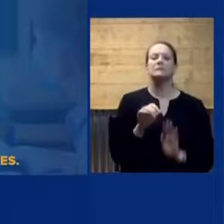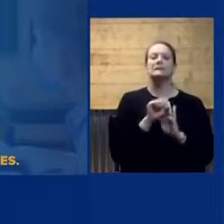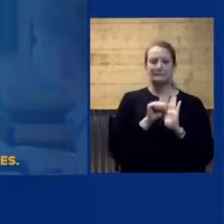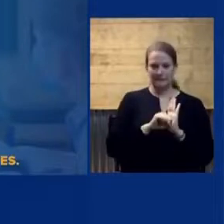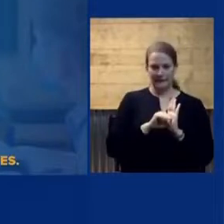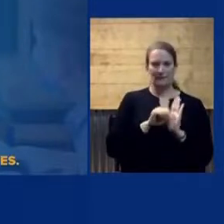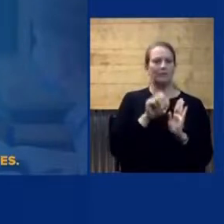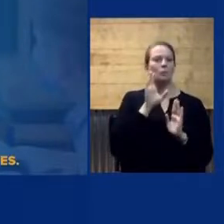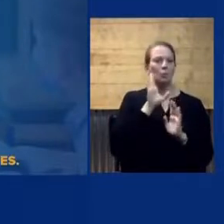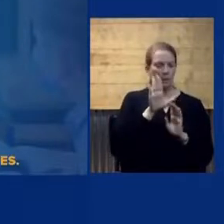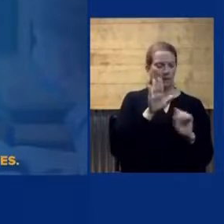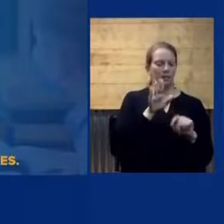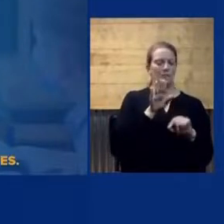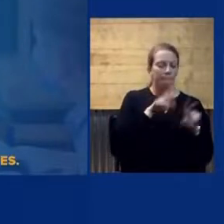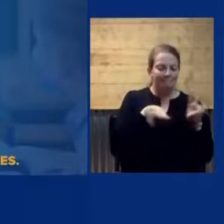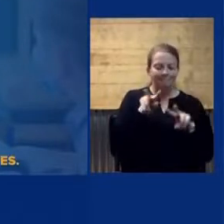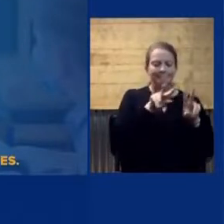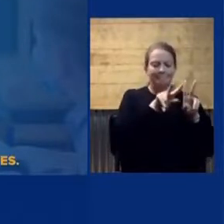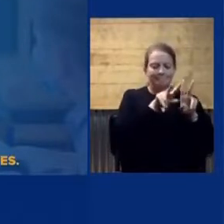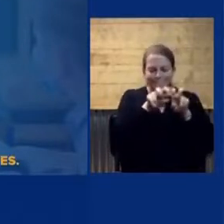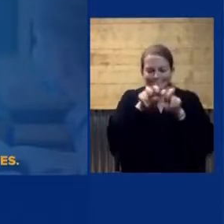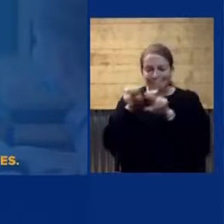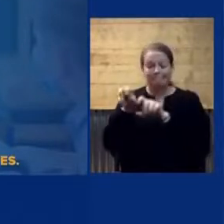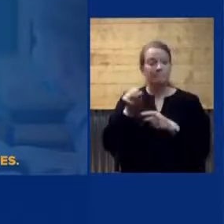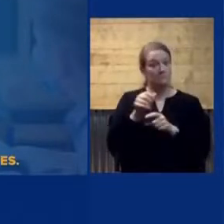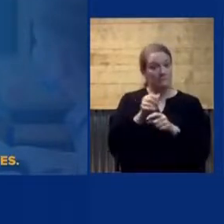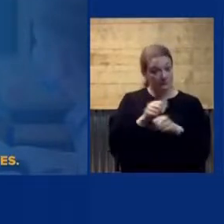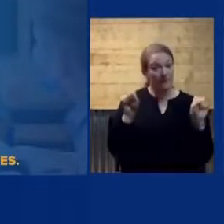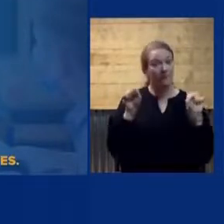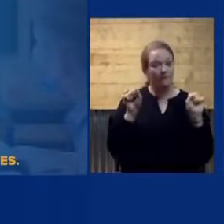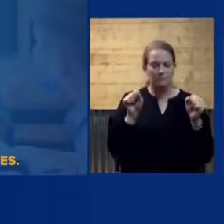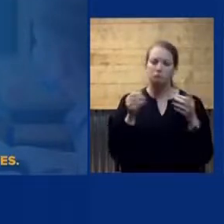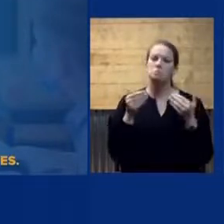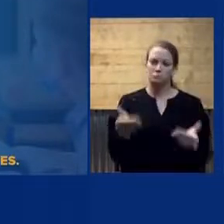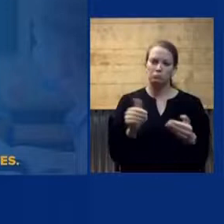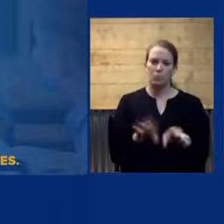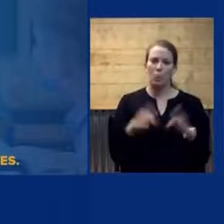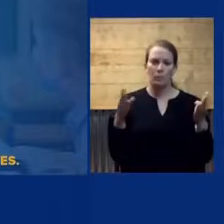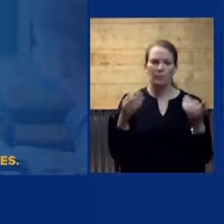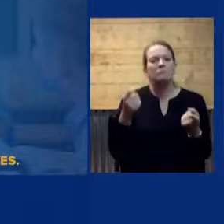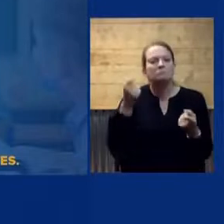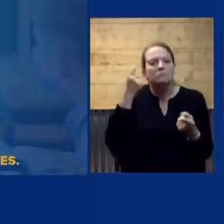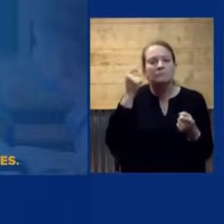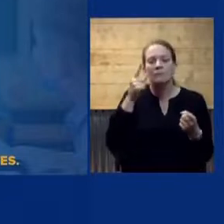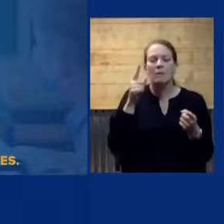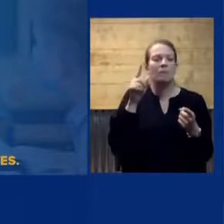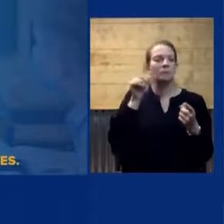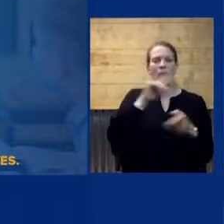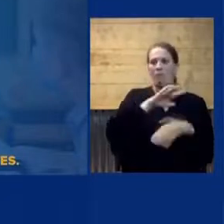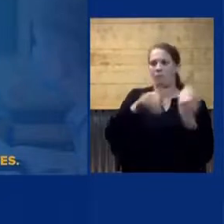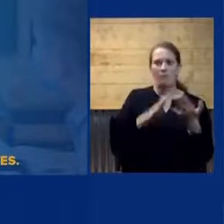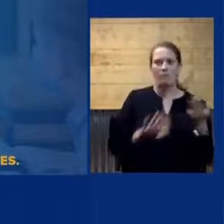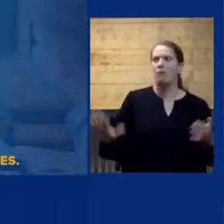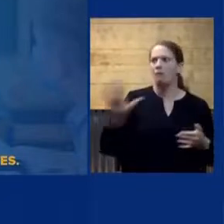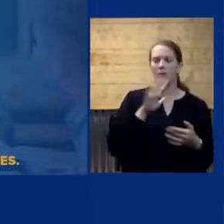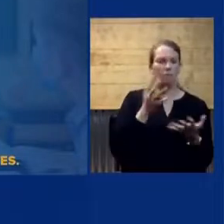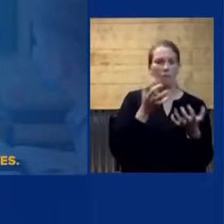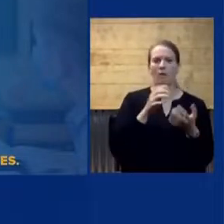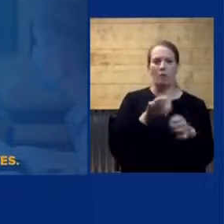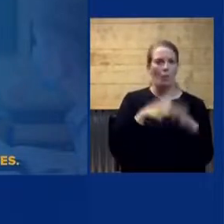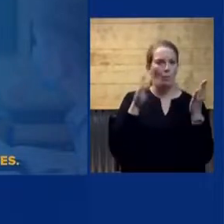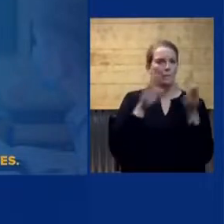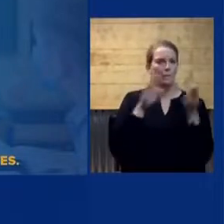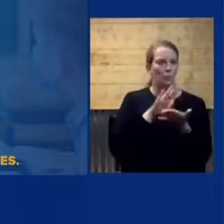is safe to open the schools. Everybody wants the schools open. Everybody. Nobody wants the schools open more than I